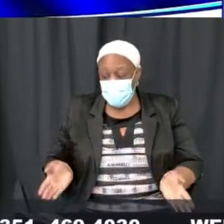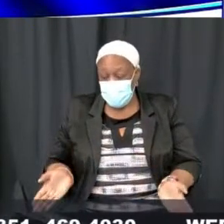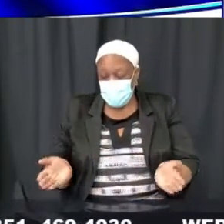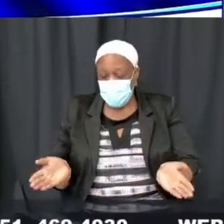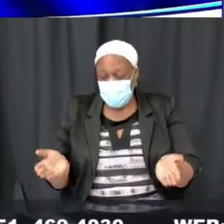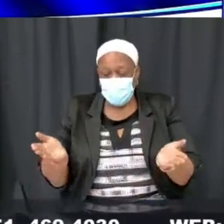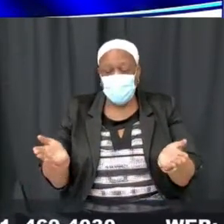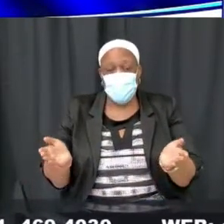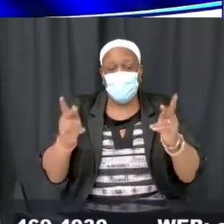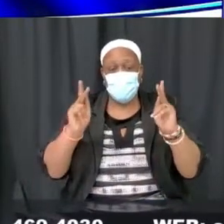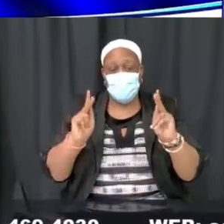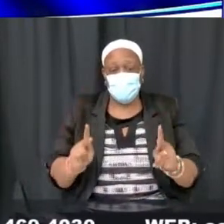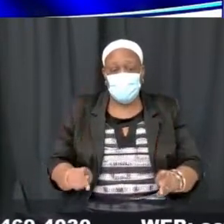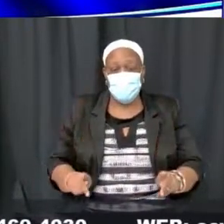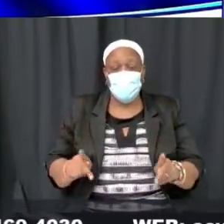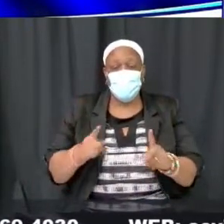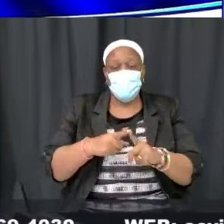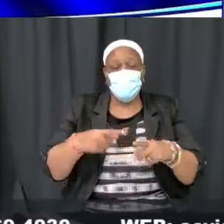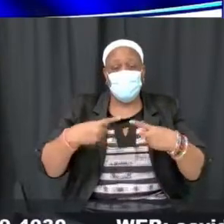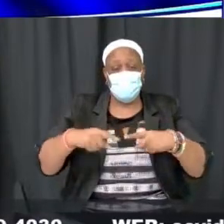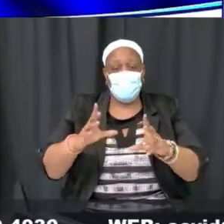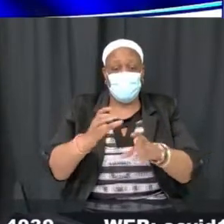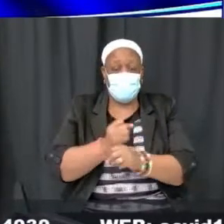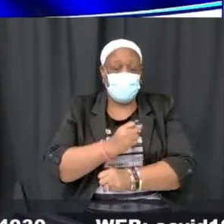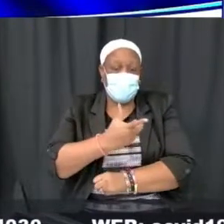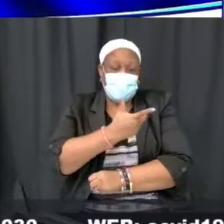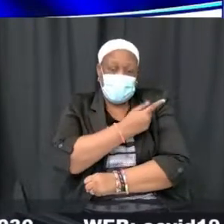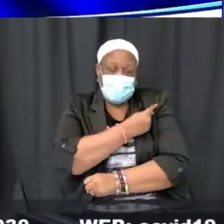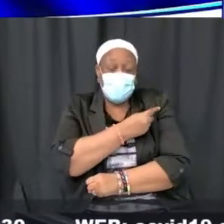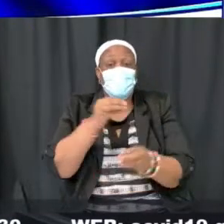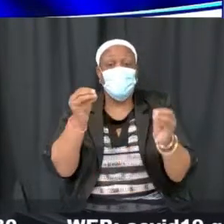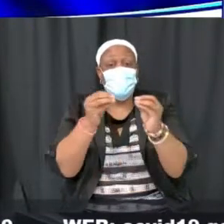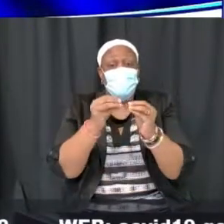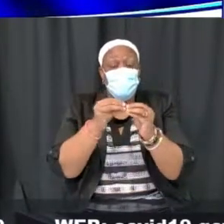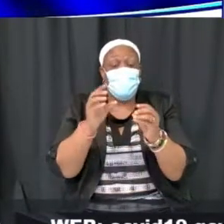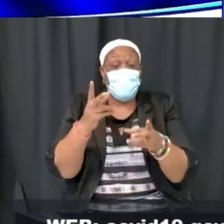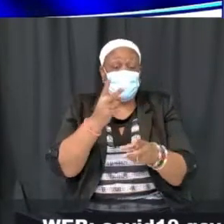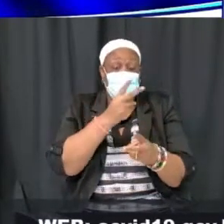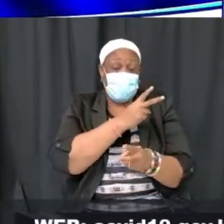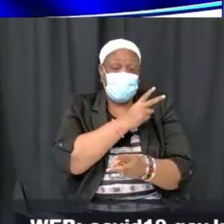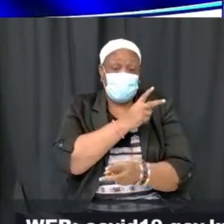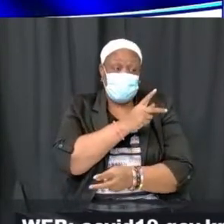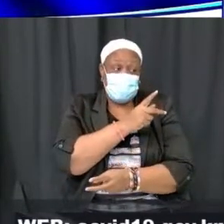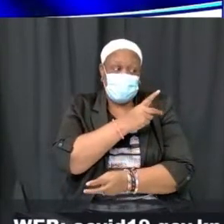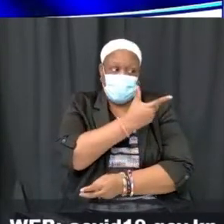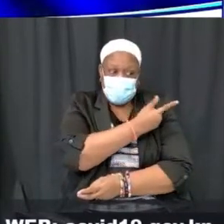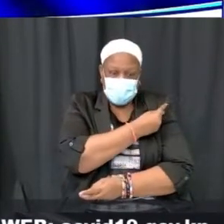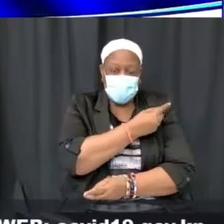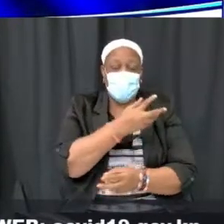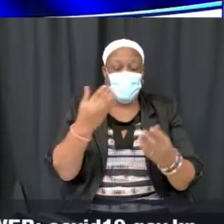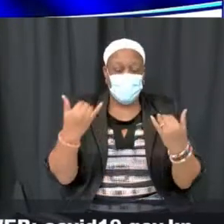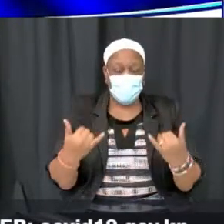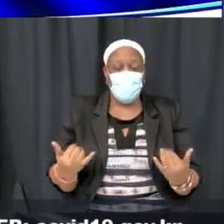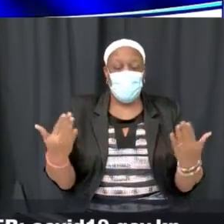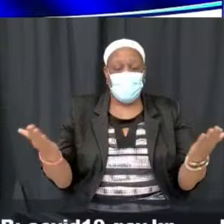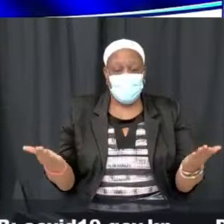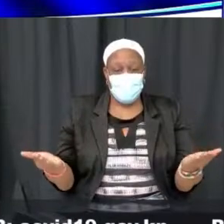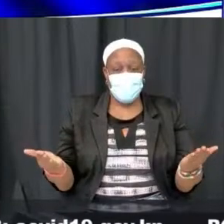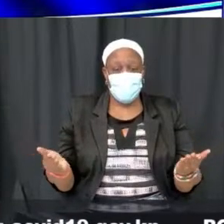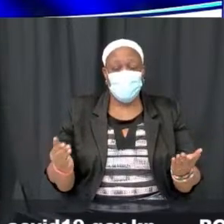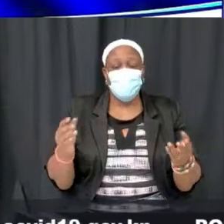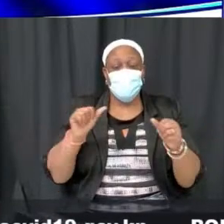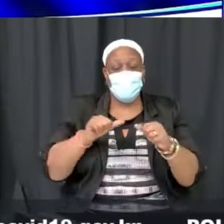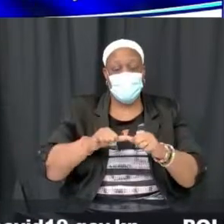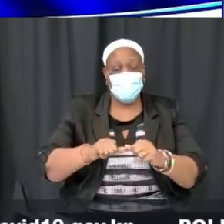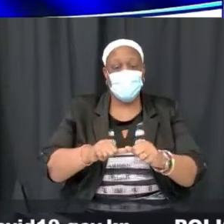also look at the construction sector and looking at opening of the hardware stores so that construction can begin, and how this